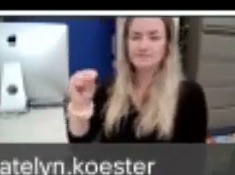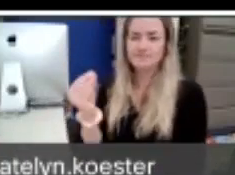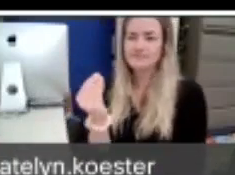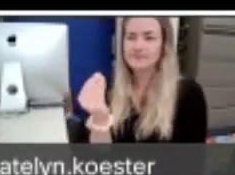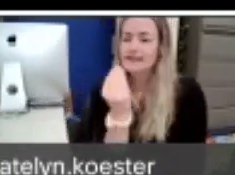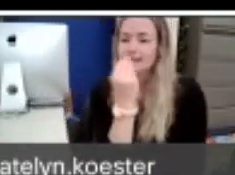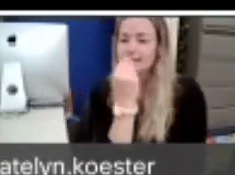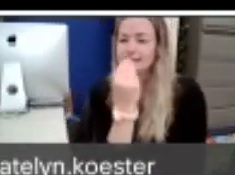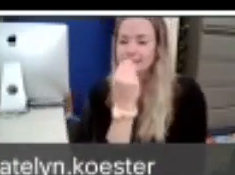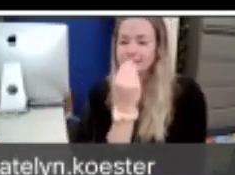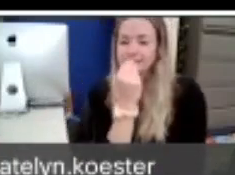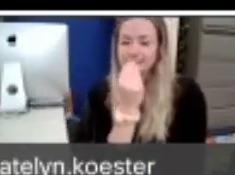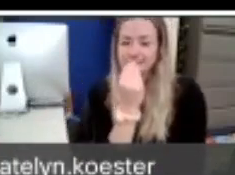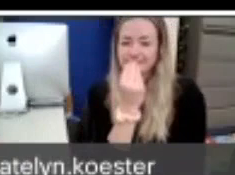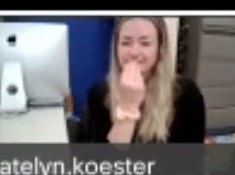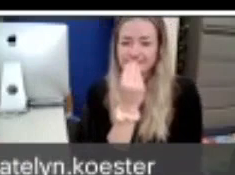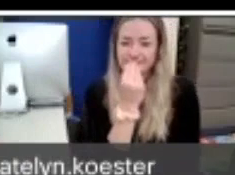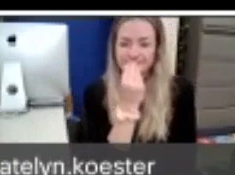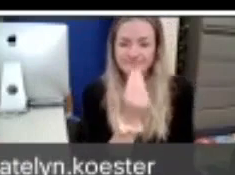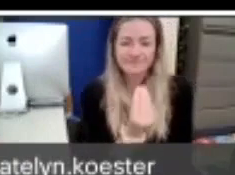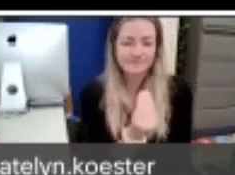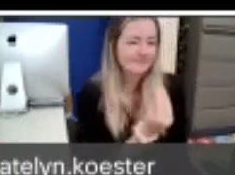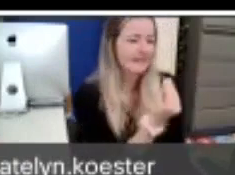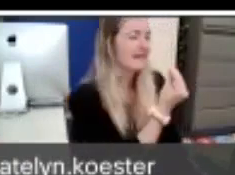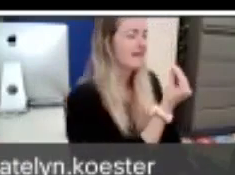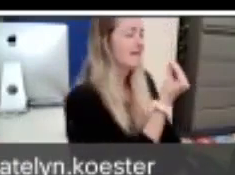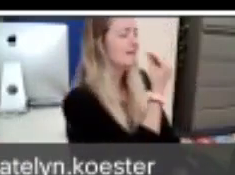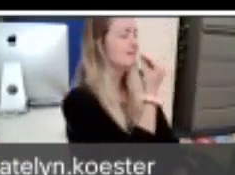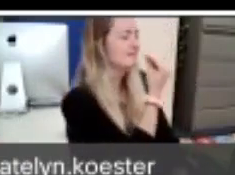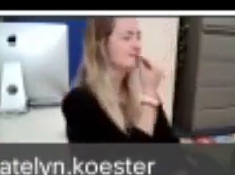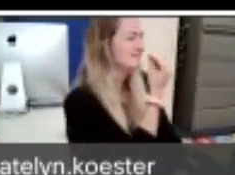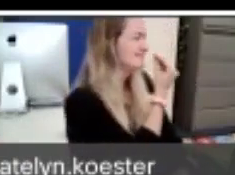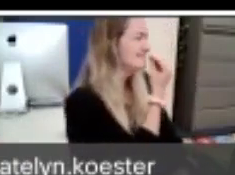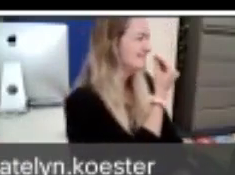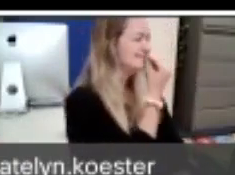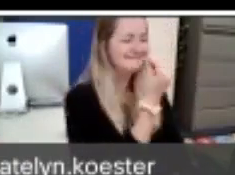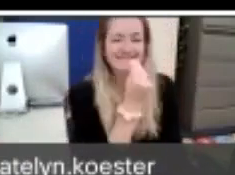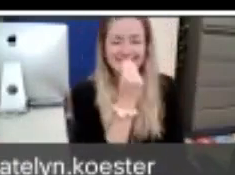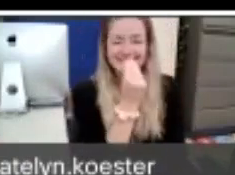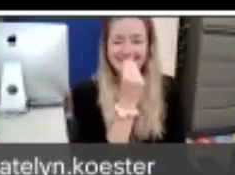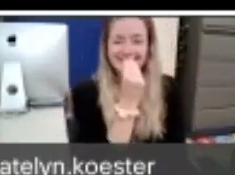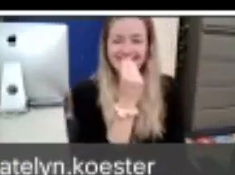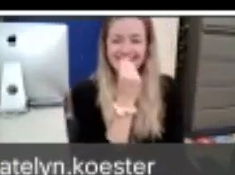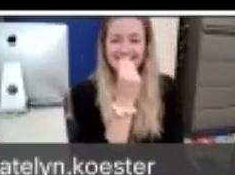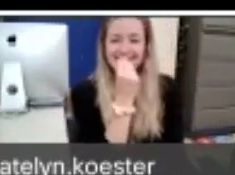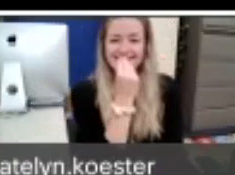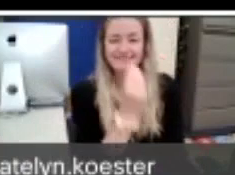Eat, so you close your hands or your fingers and to your mouth, like the food's going in,